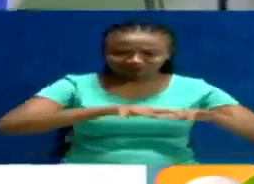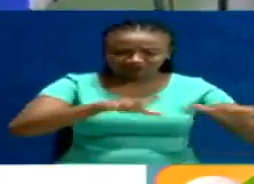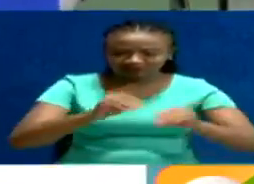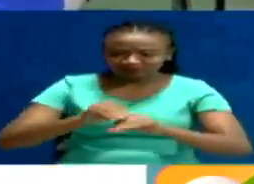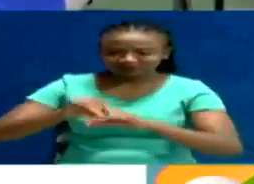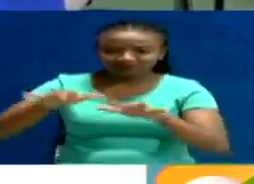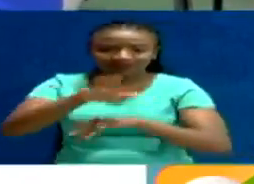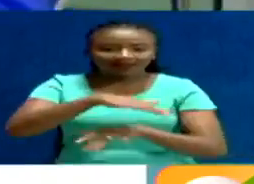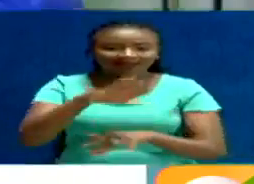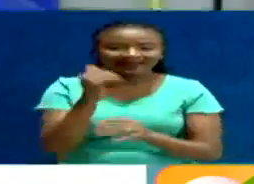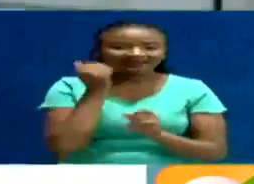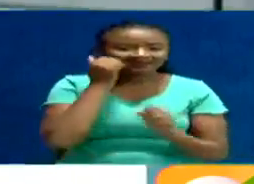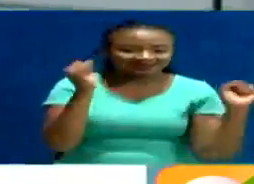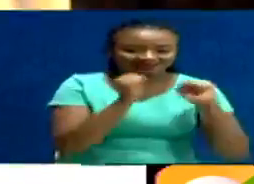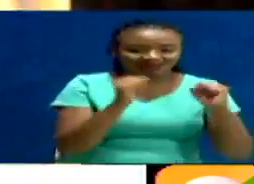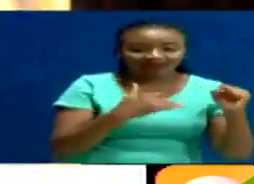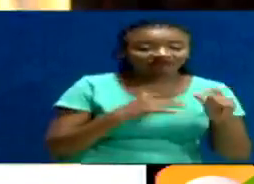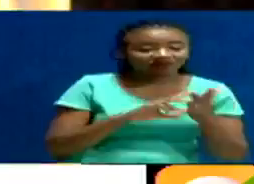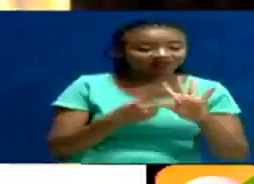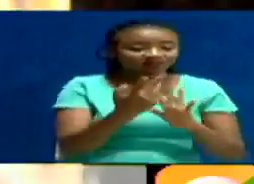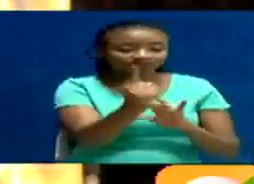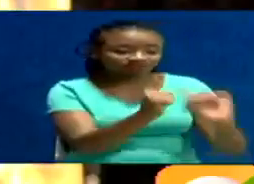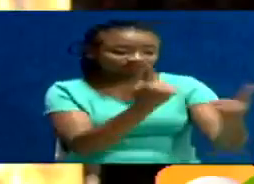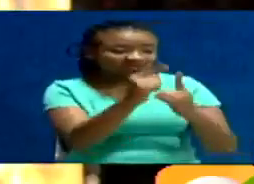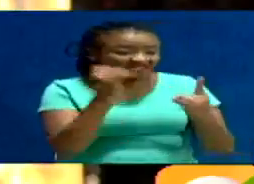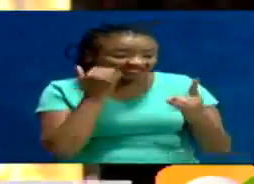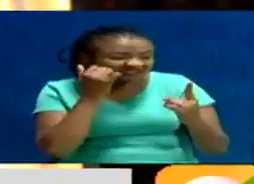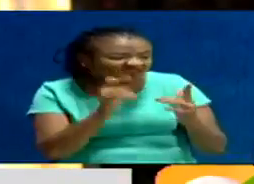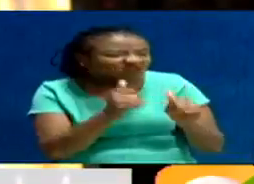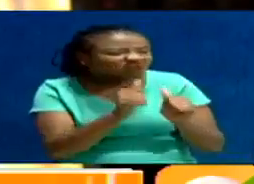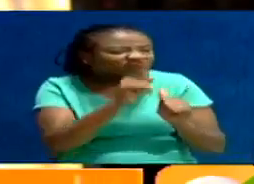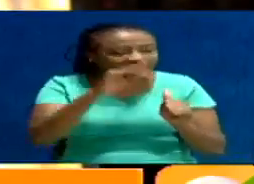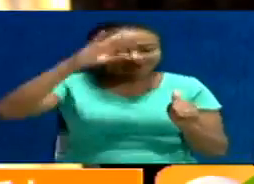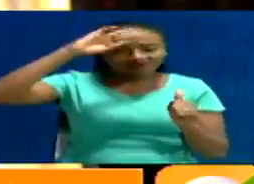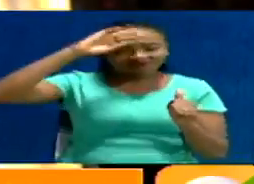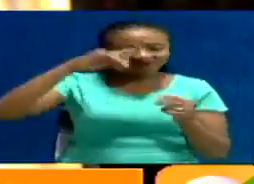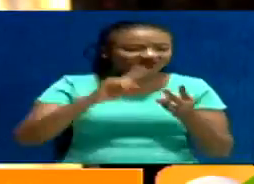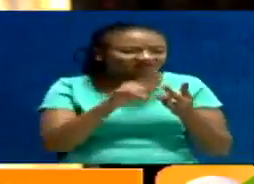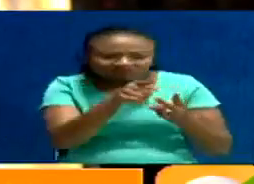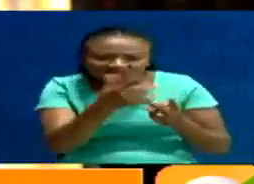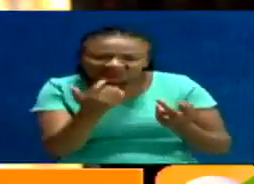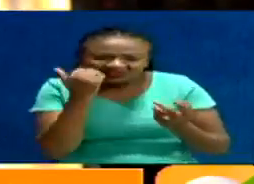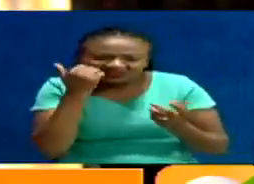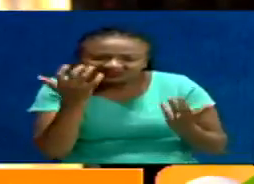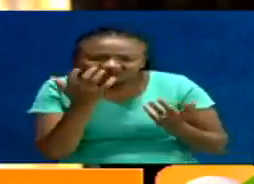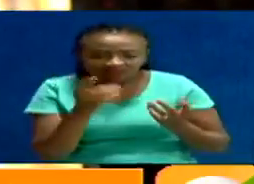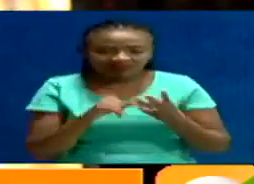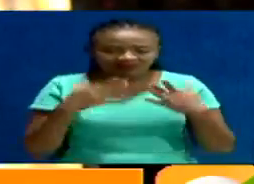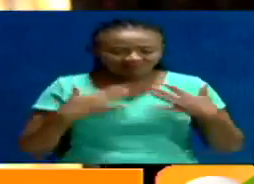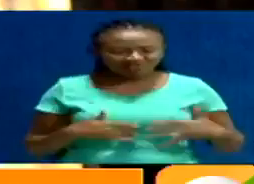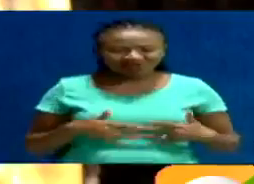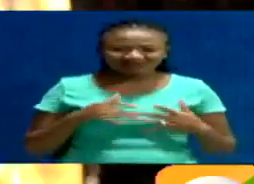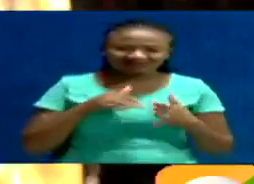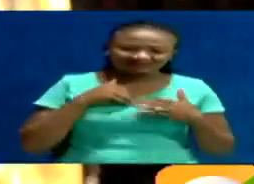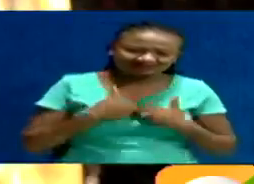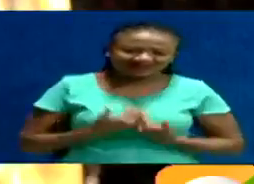where patients normally come with fever, tiredness, some malaise, tiredness of body, headache,